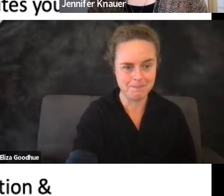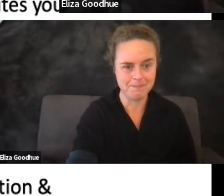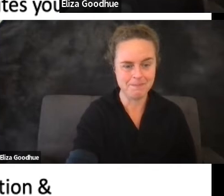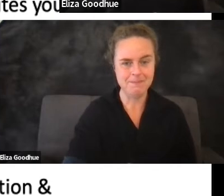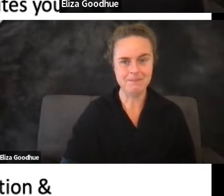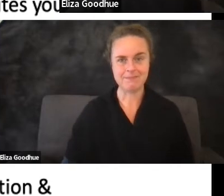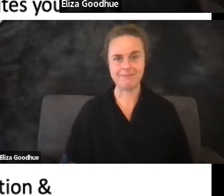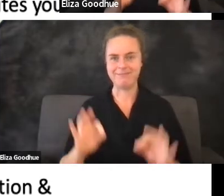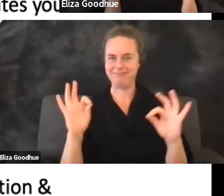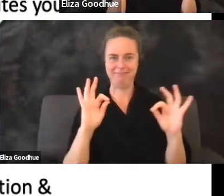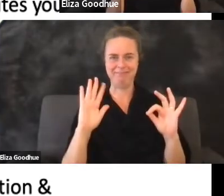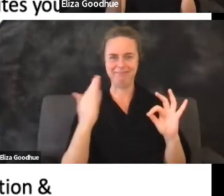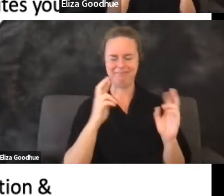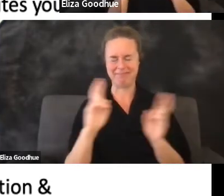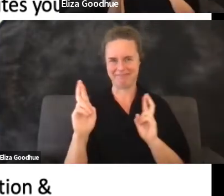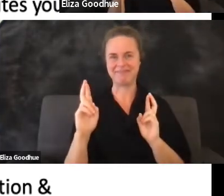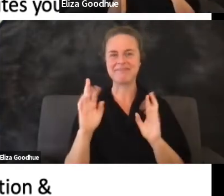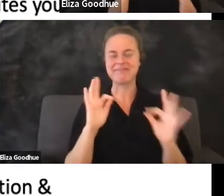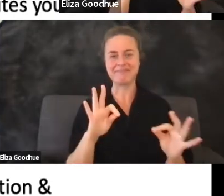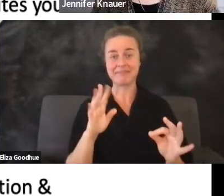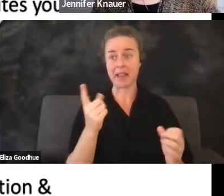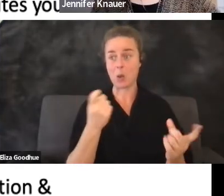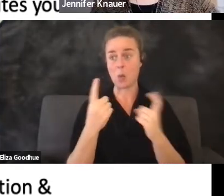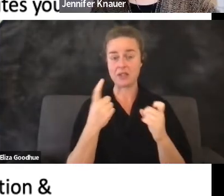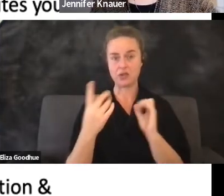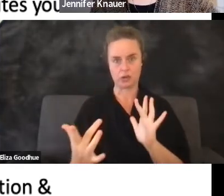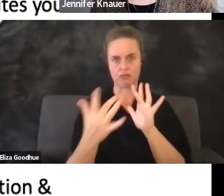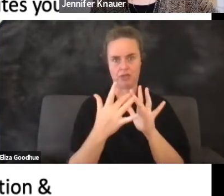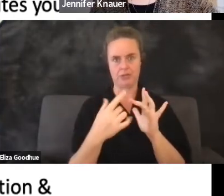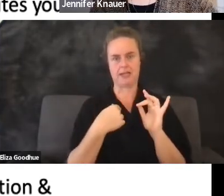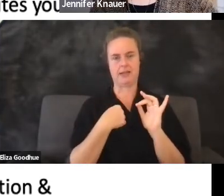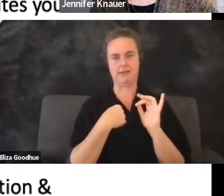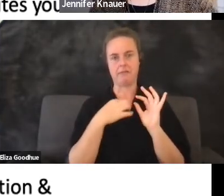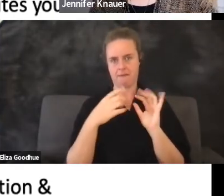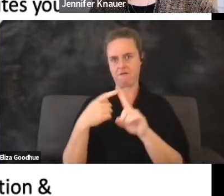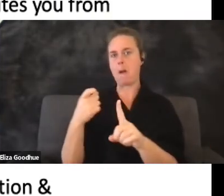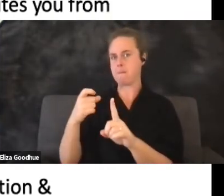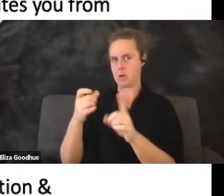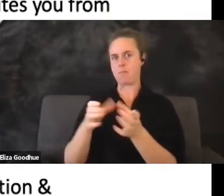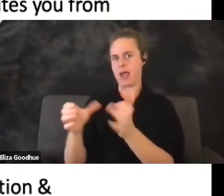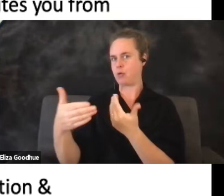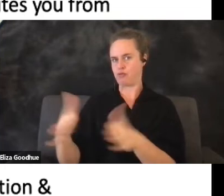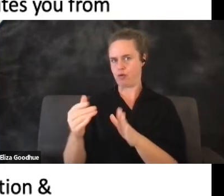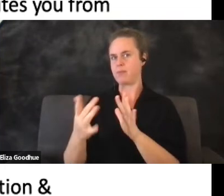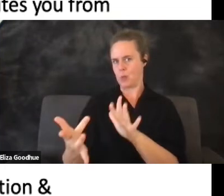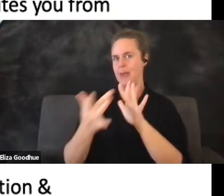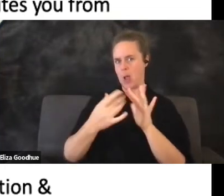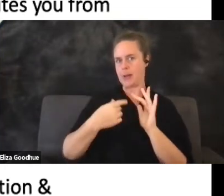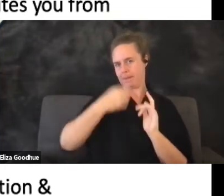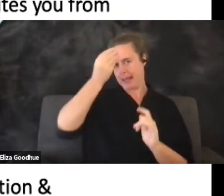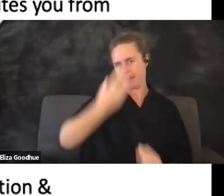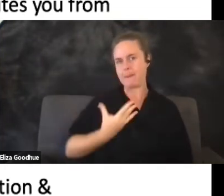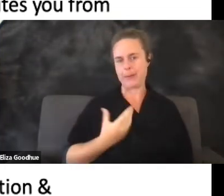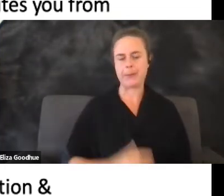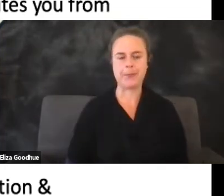I think you are. If you have questions, you can reach me from the breakout room. Just let me know. Thanks, Jen.